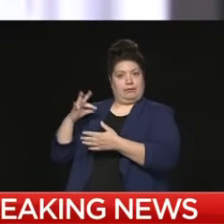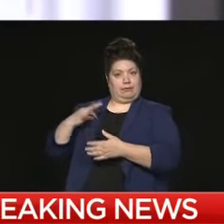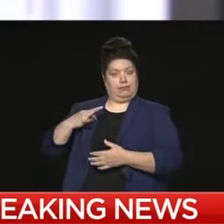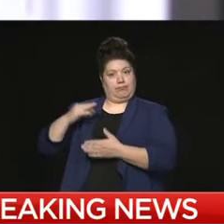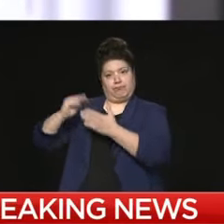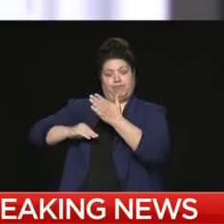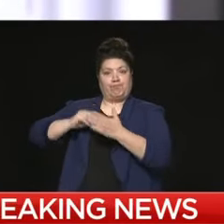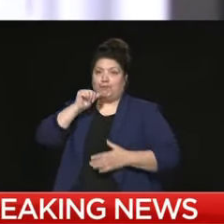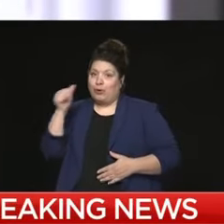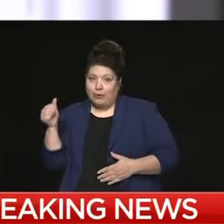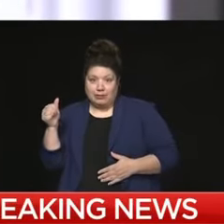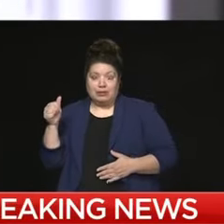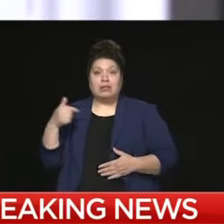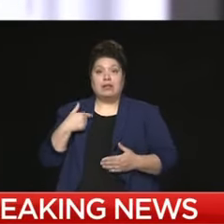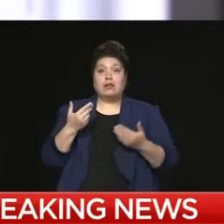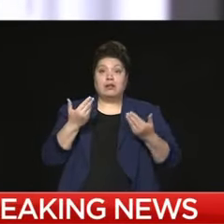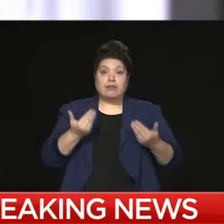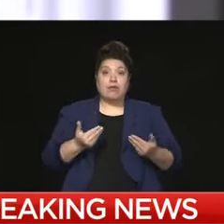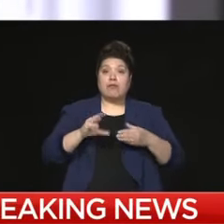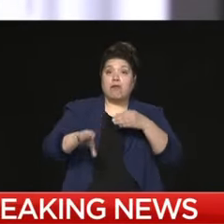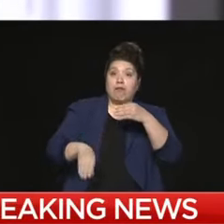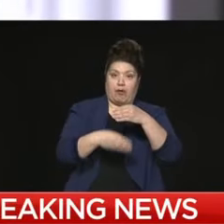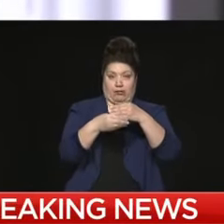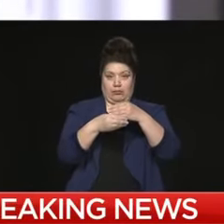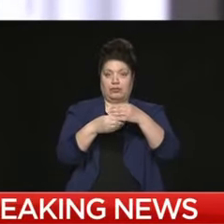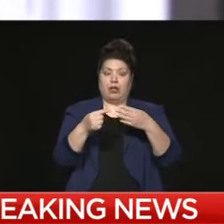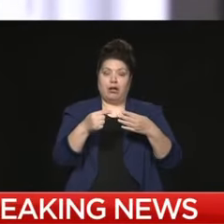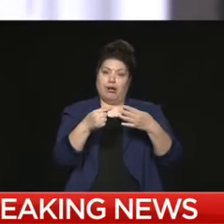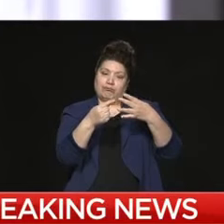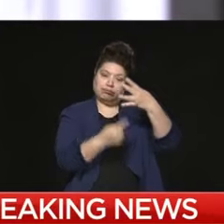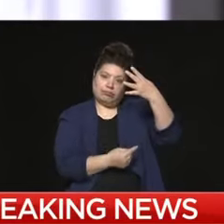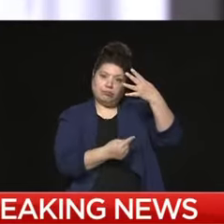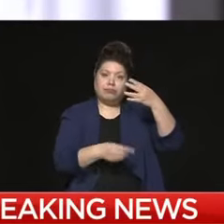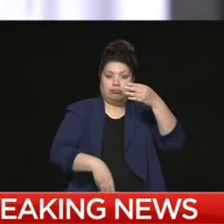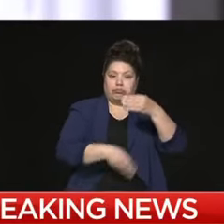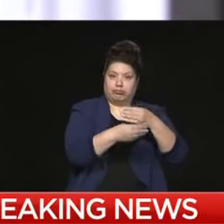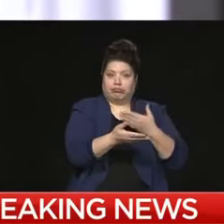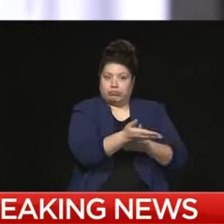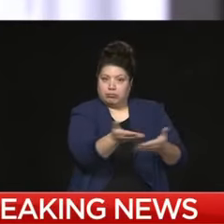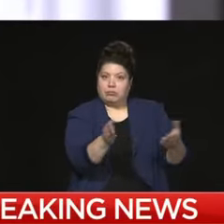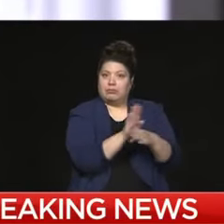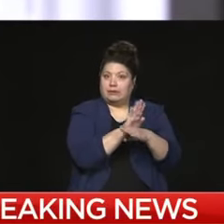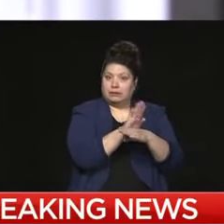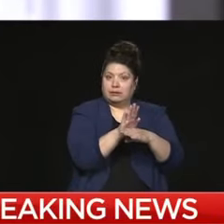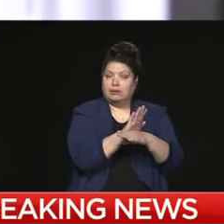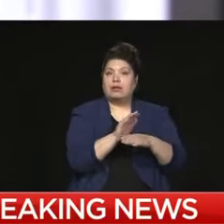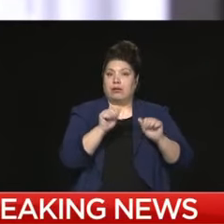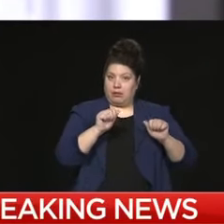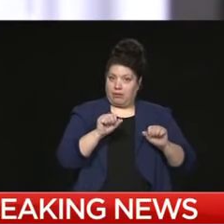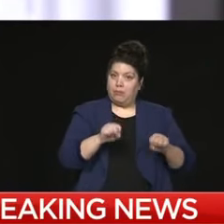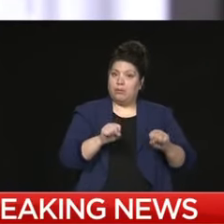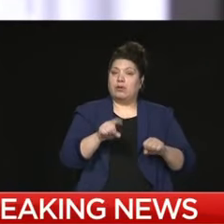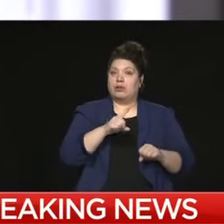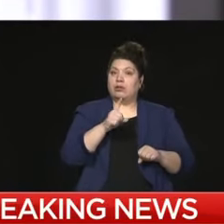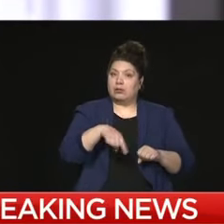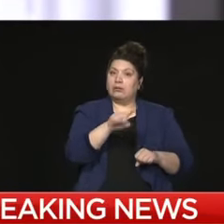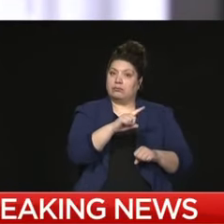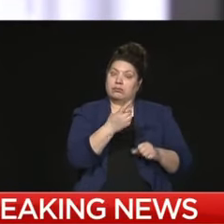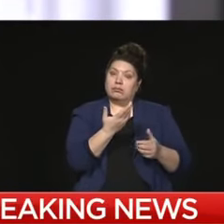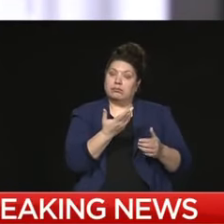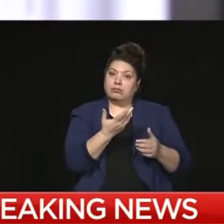we are enlarging the range by increasing the thresholds